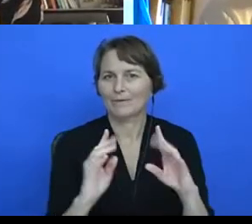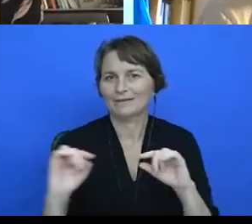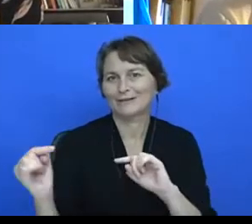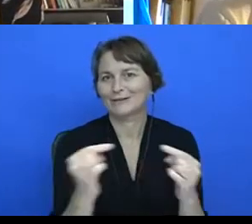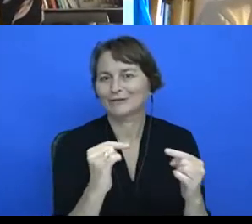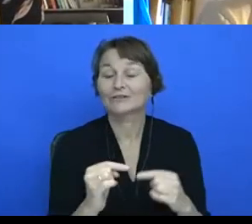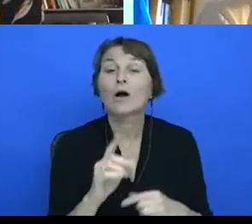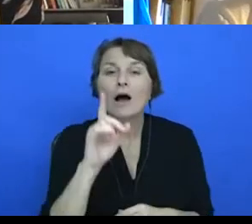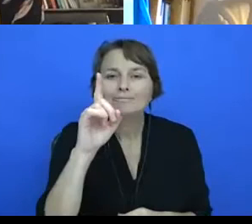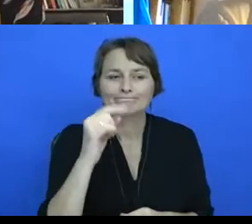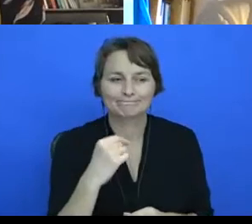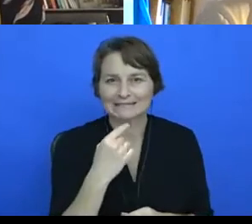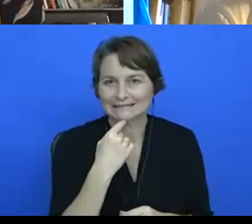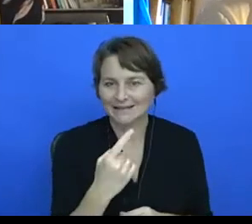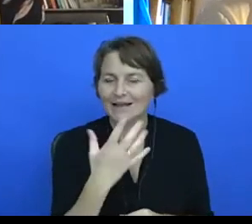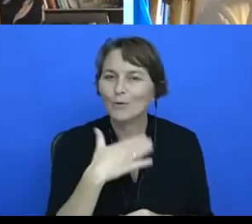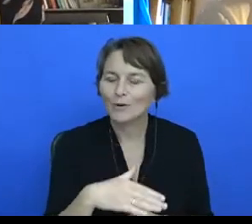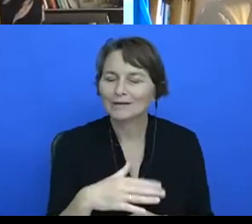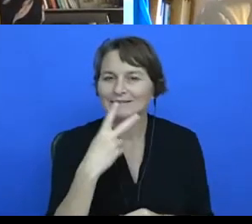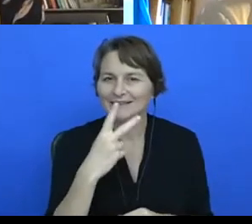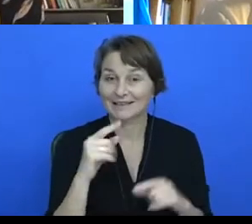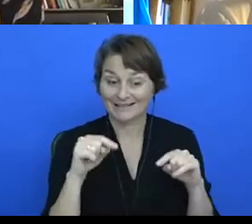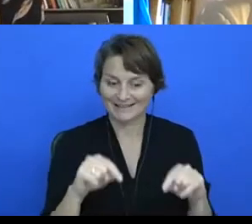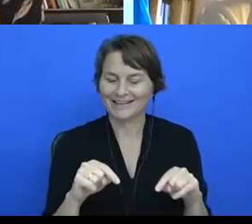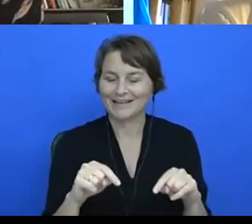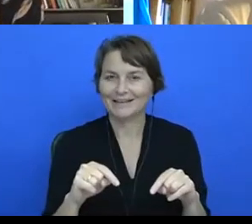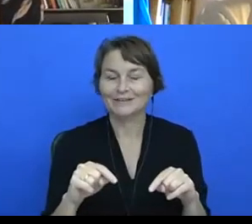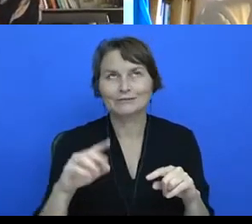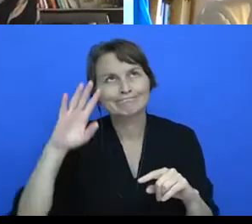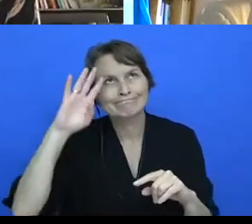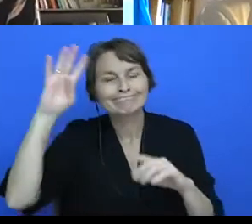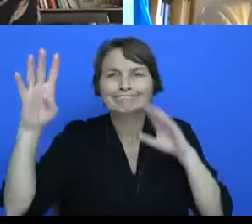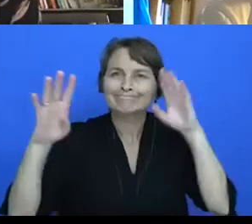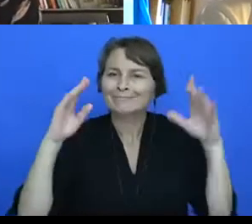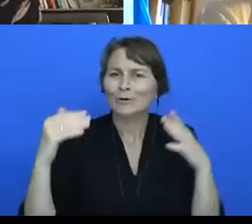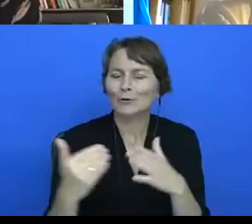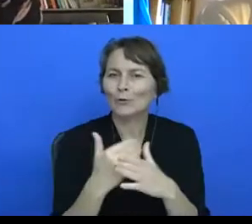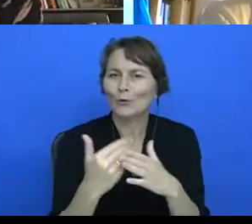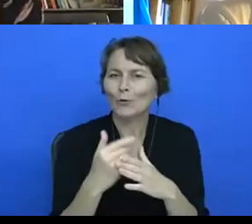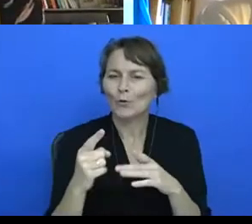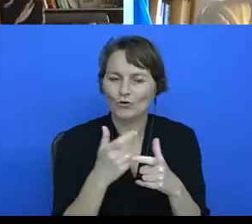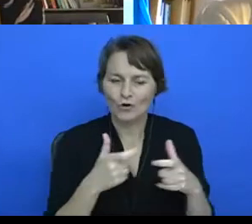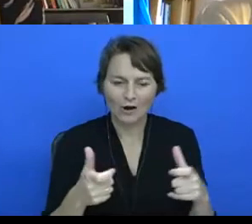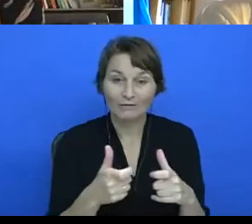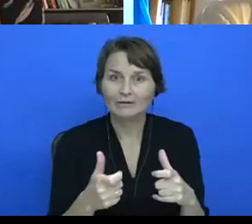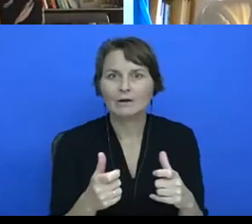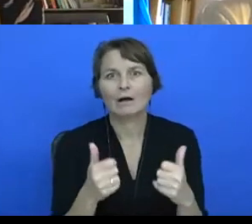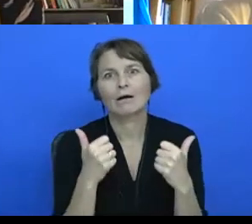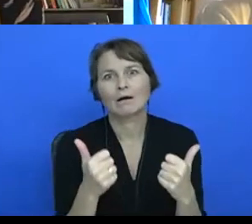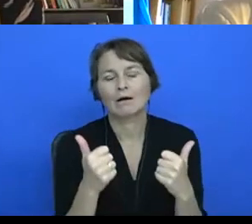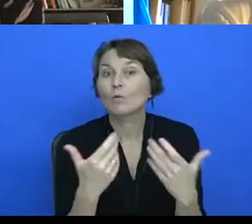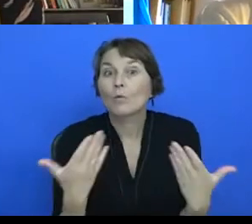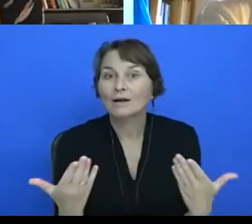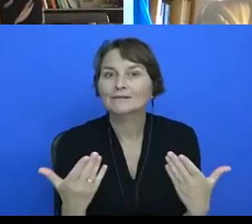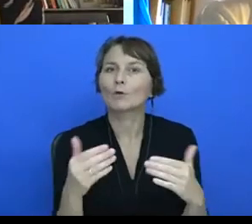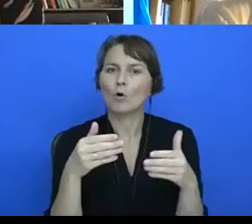to maintain what I think has been very positive about these improvised online conferences is the openness and accessibility. And I think something that they did